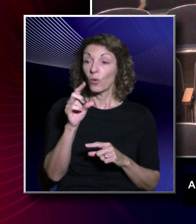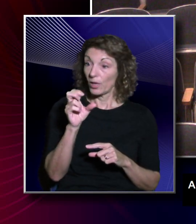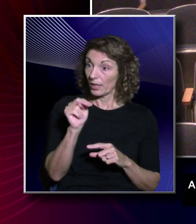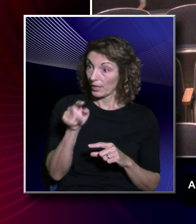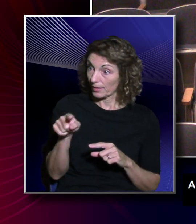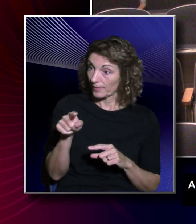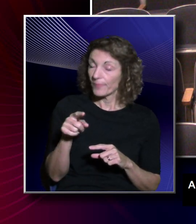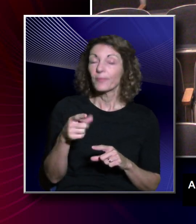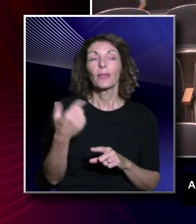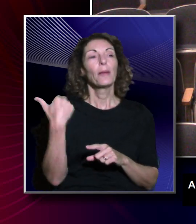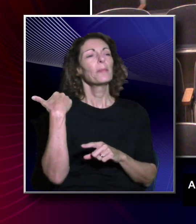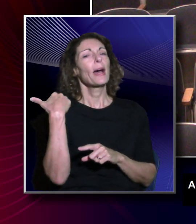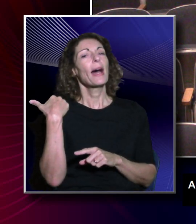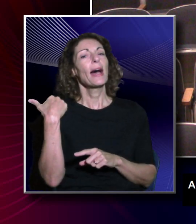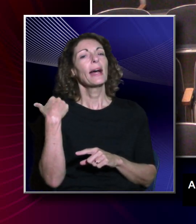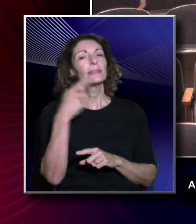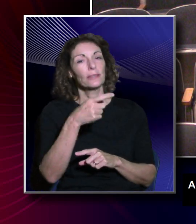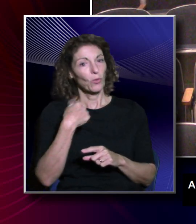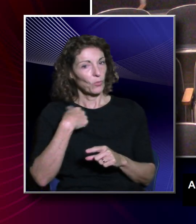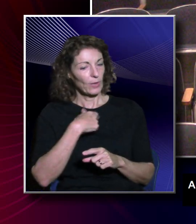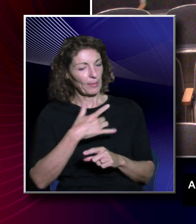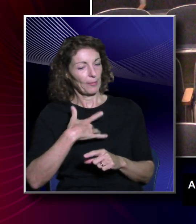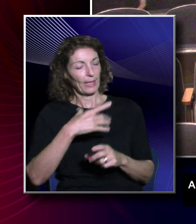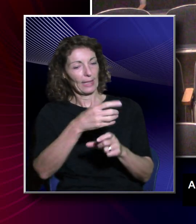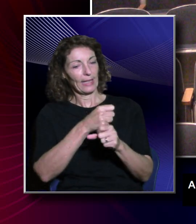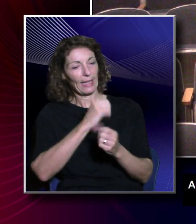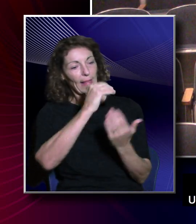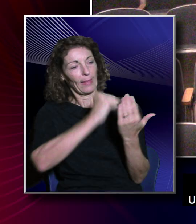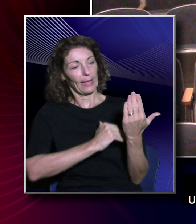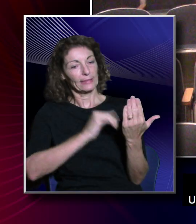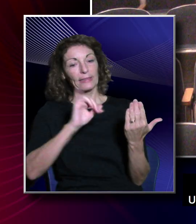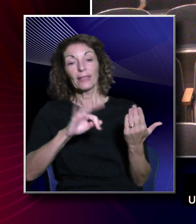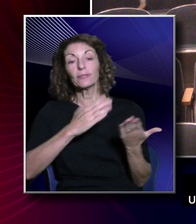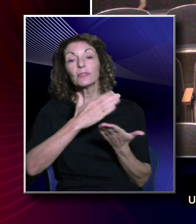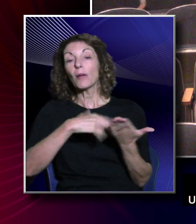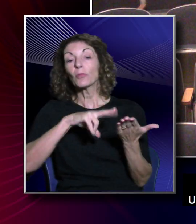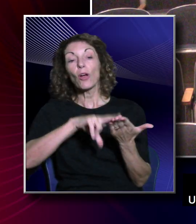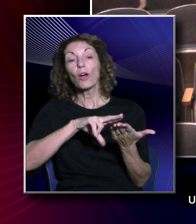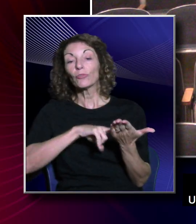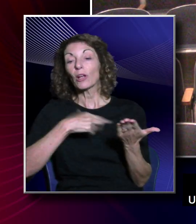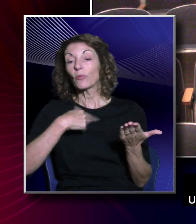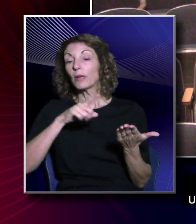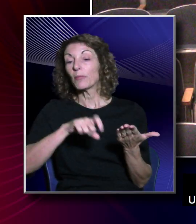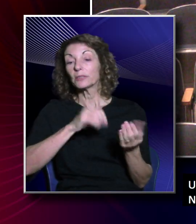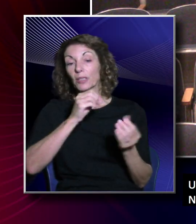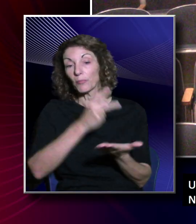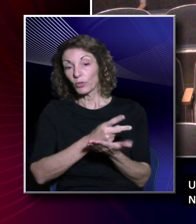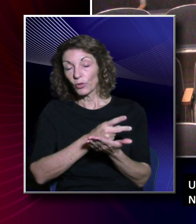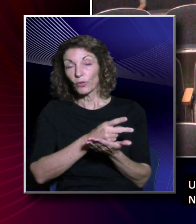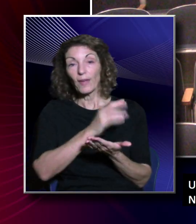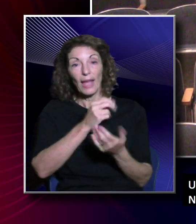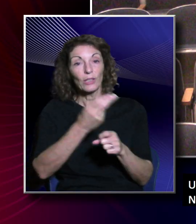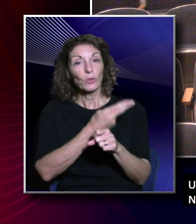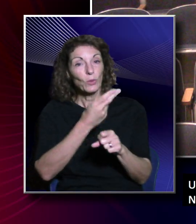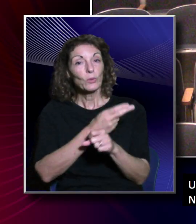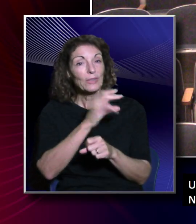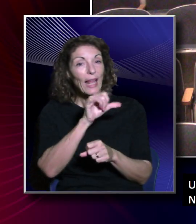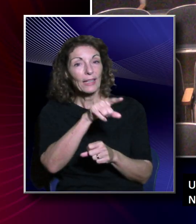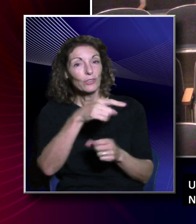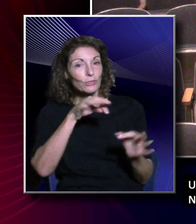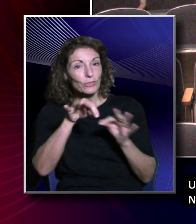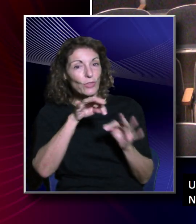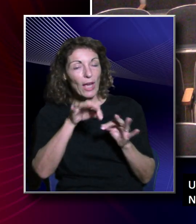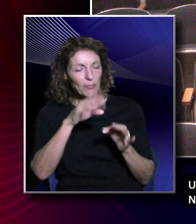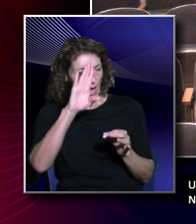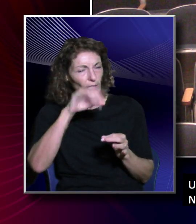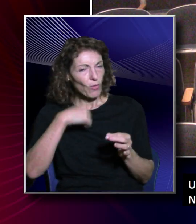in the past, I mean, don't we usually receive a list of there's contracts that we need to approve and uses, just like you're describing? I know